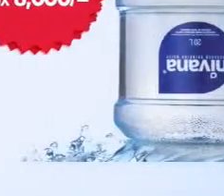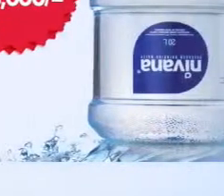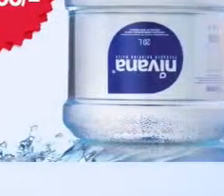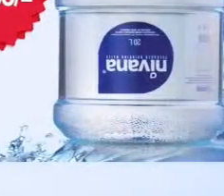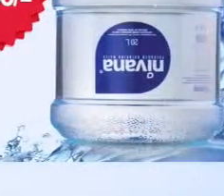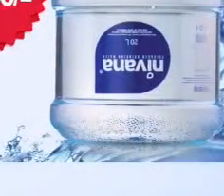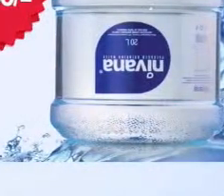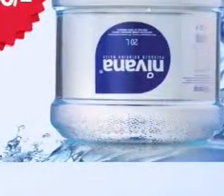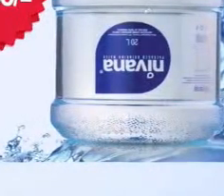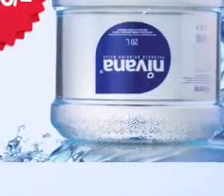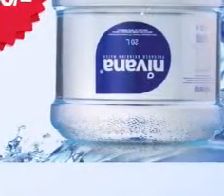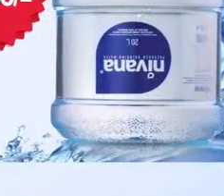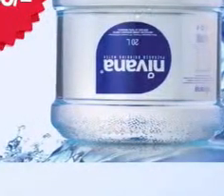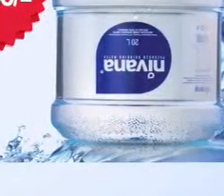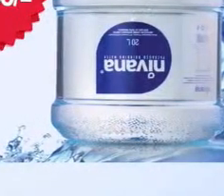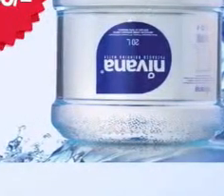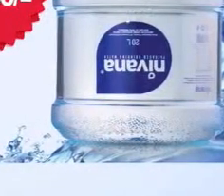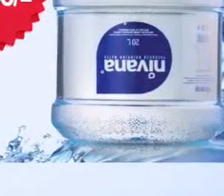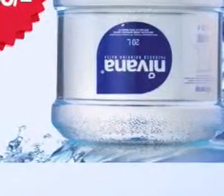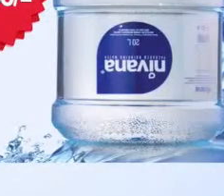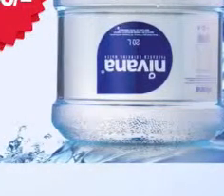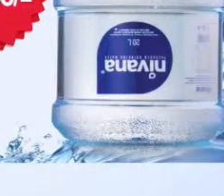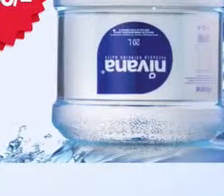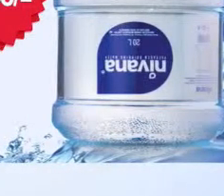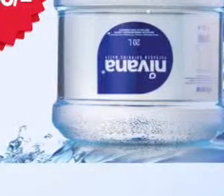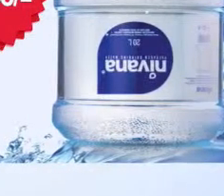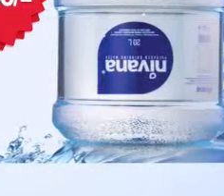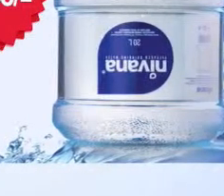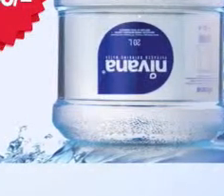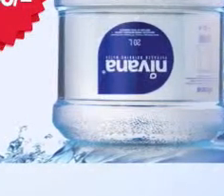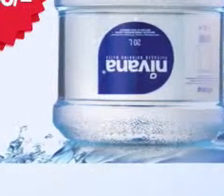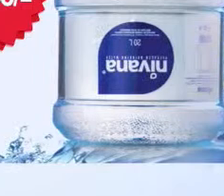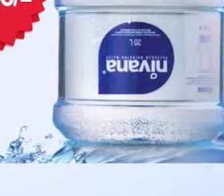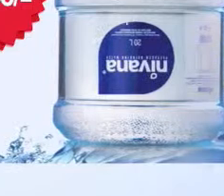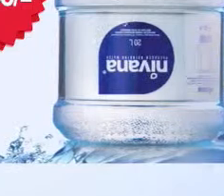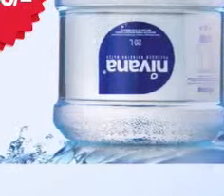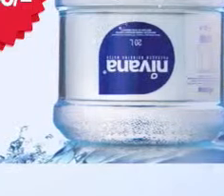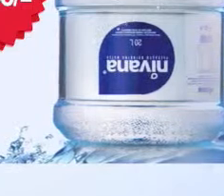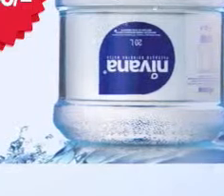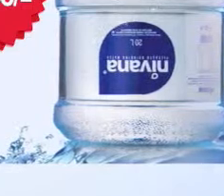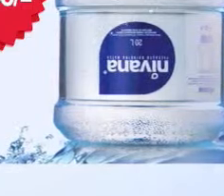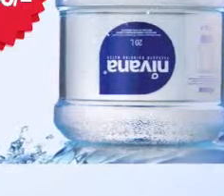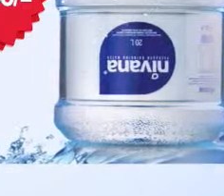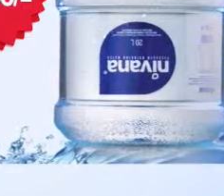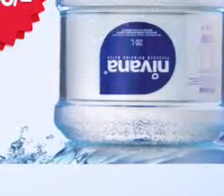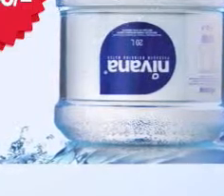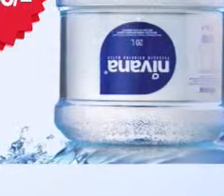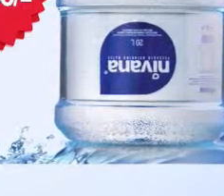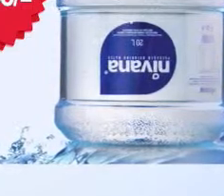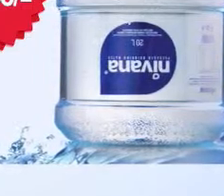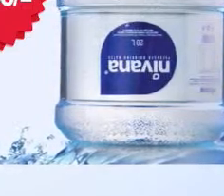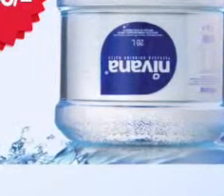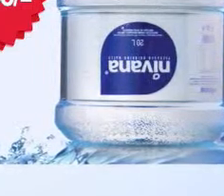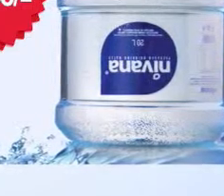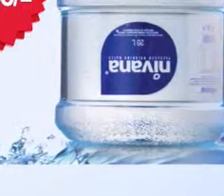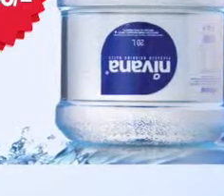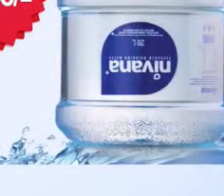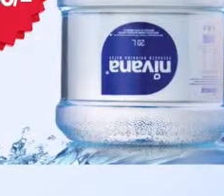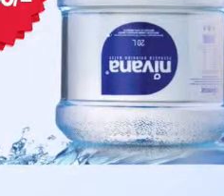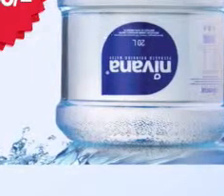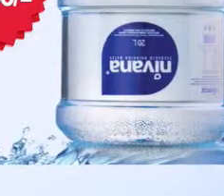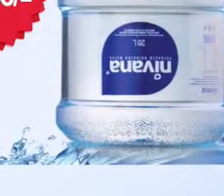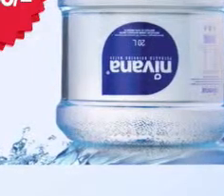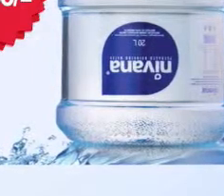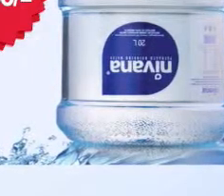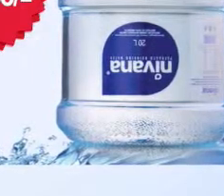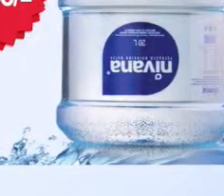Visit a shop near you and grab a 250 ml at 500 shillings, 500 ml at 1000 shillings, 1.5 liters at 2000 shillings,